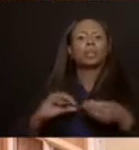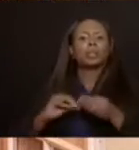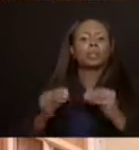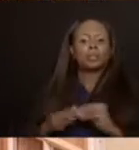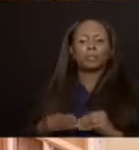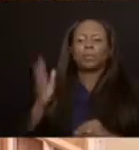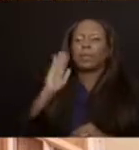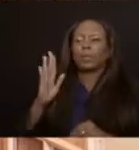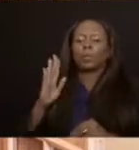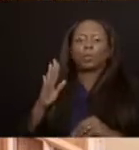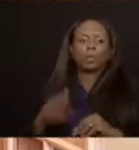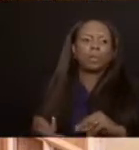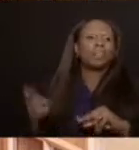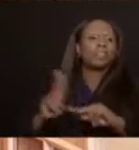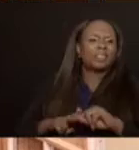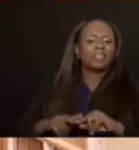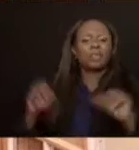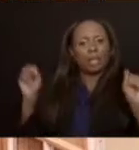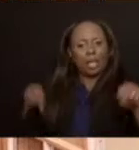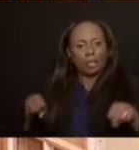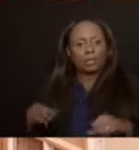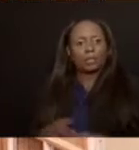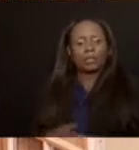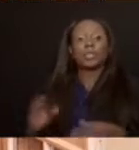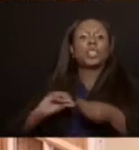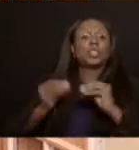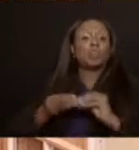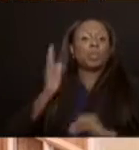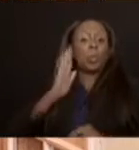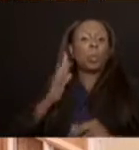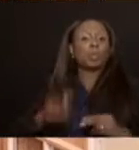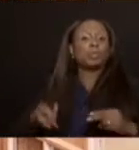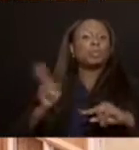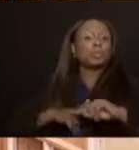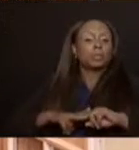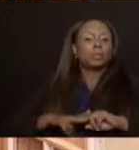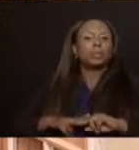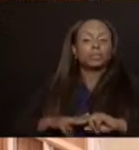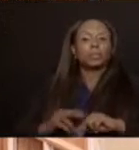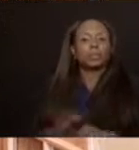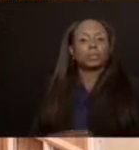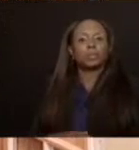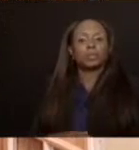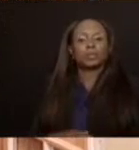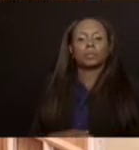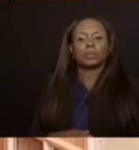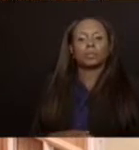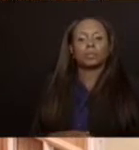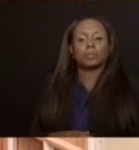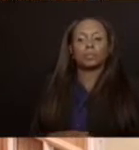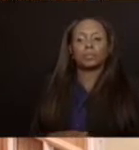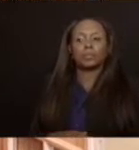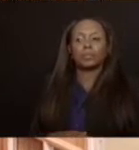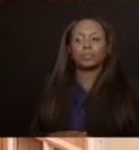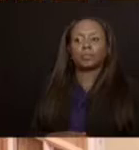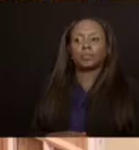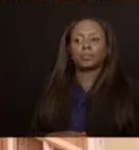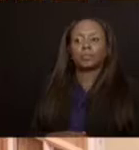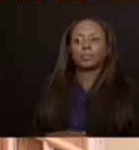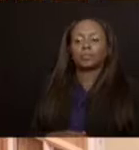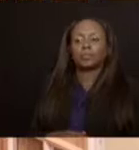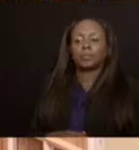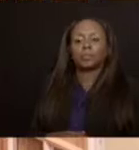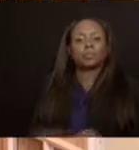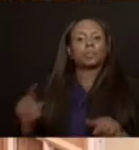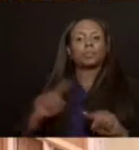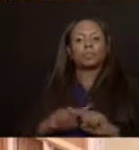be a little high for a while. That is true. Regrettably, we are trying as hard as possible to minimize the